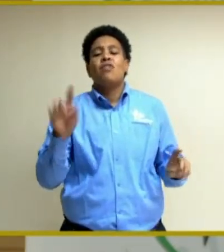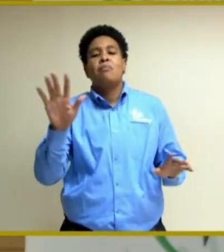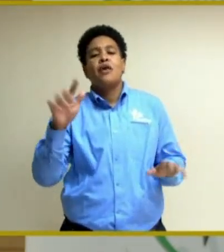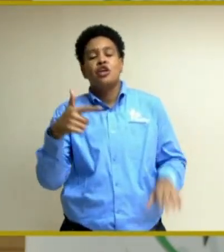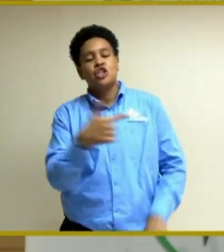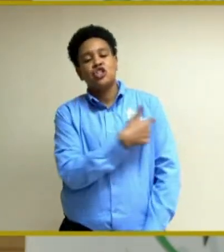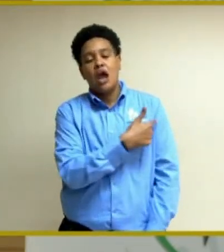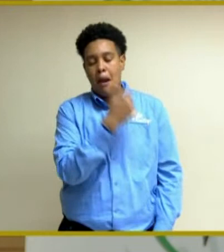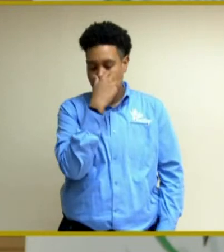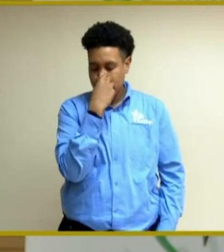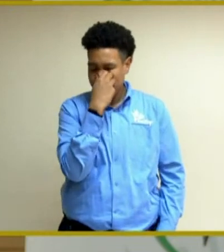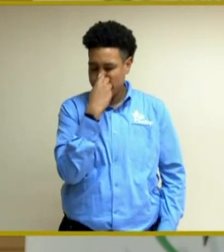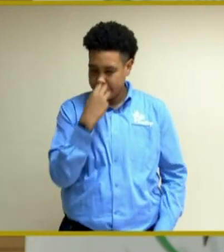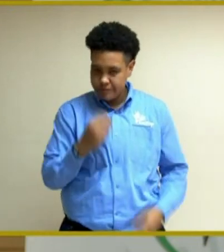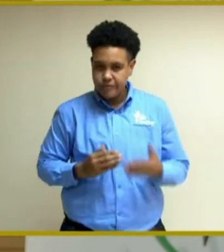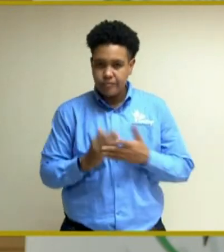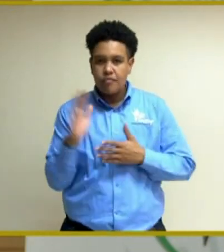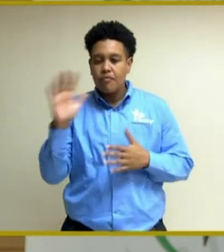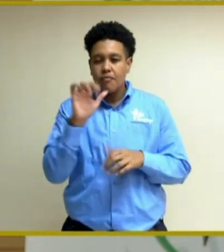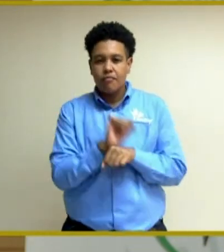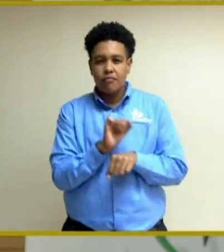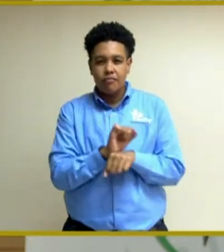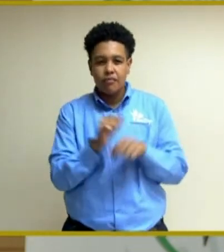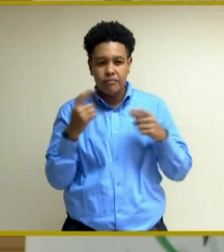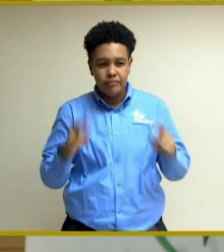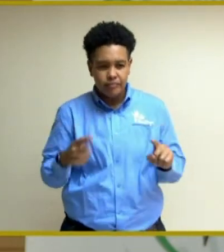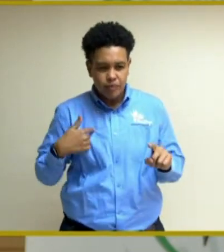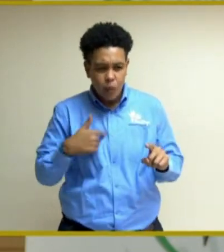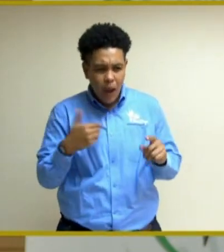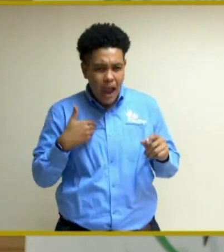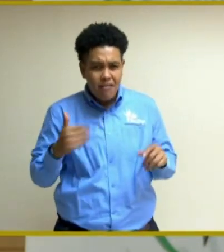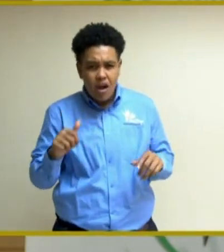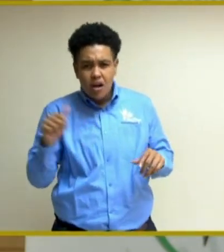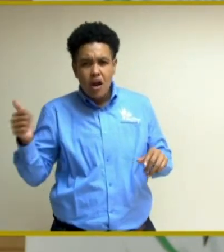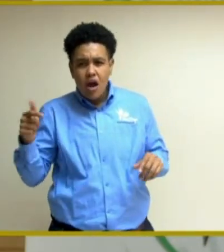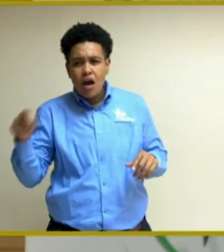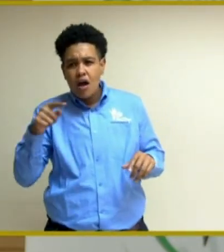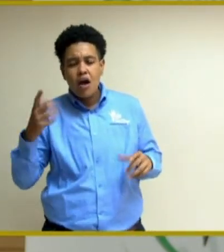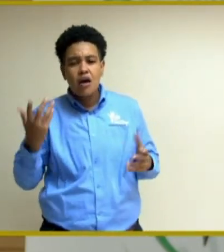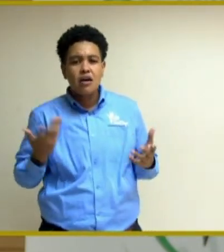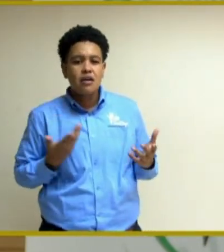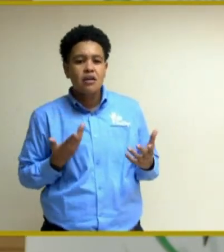job throughout her career. We have another very